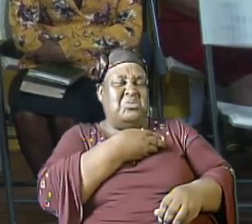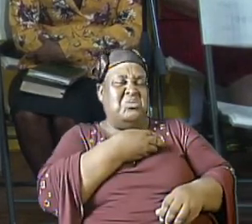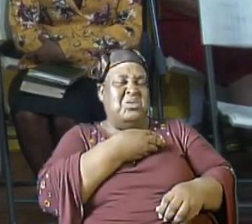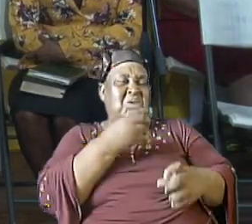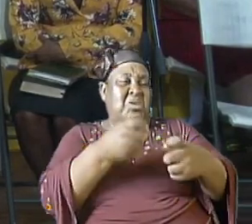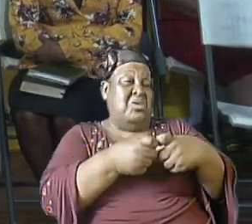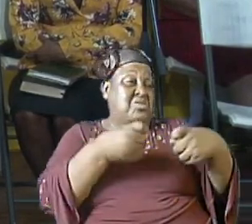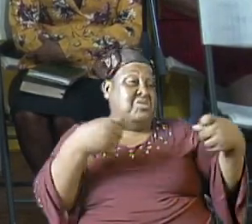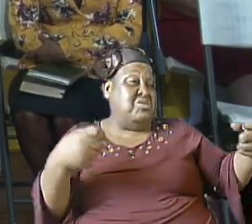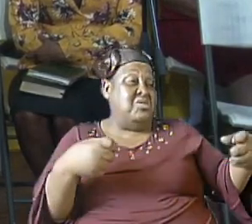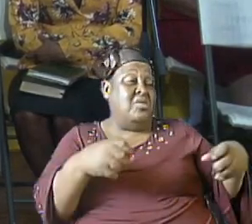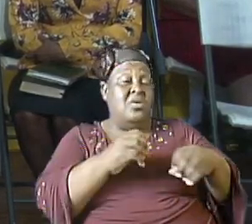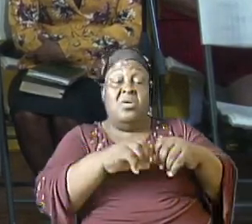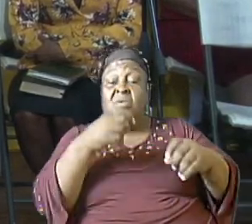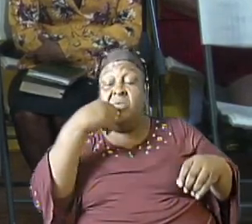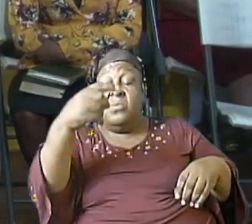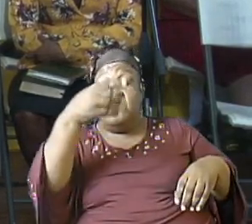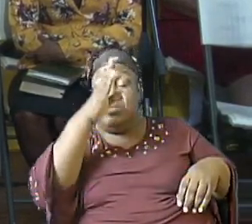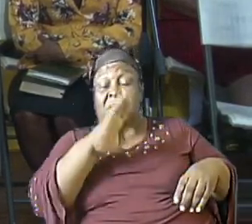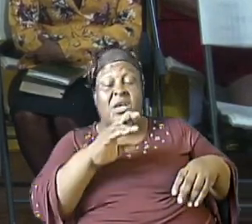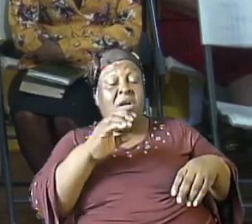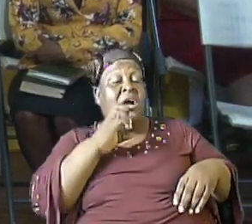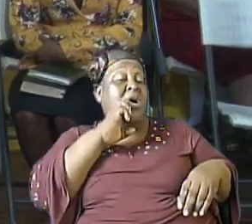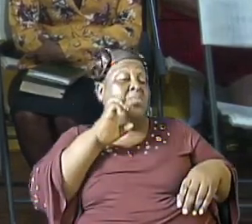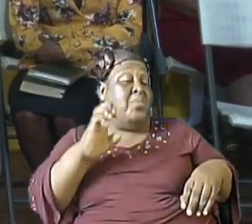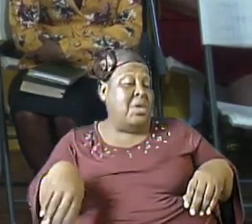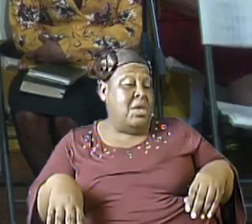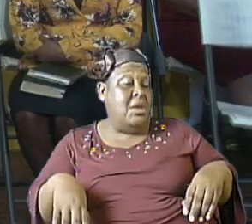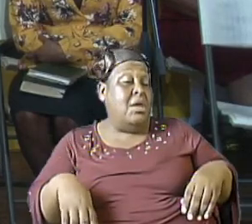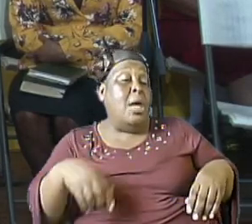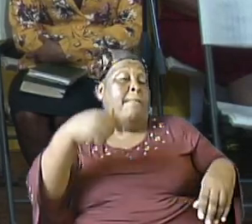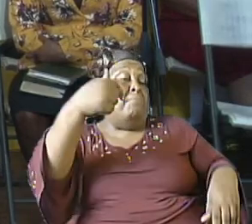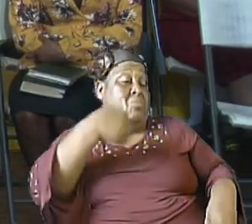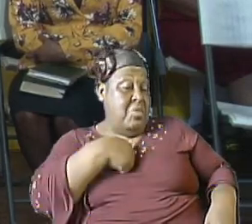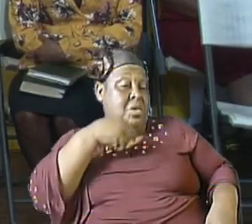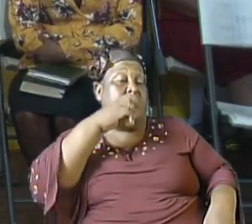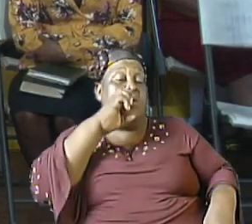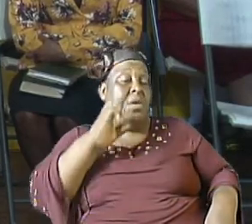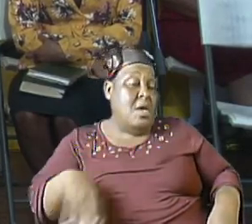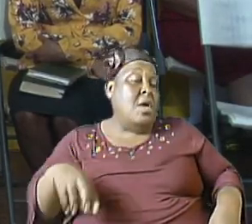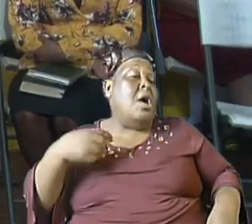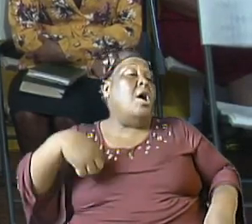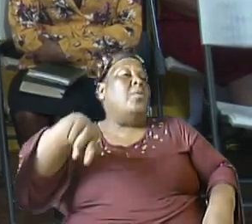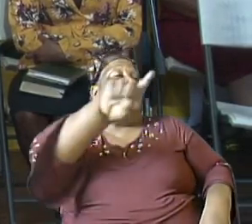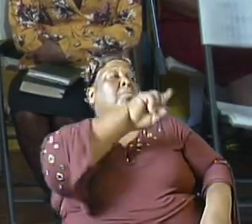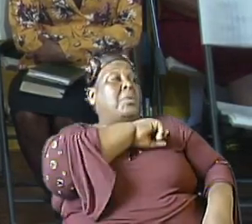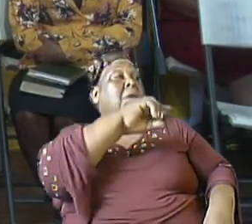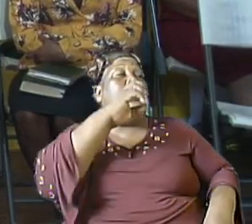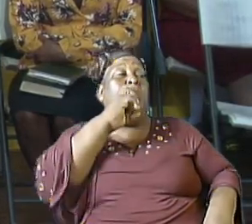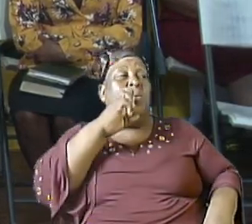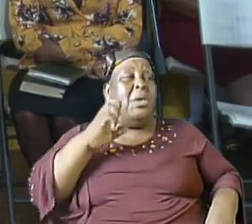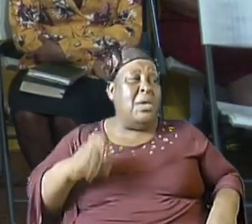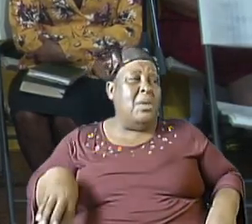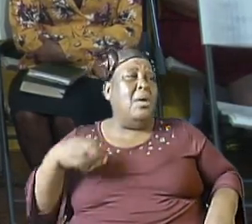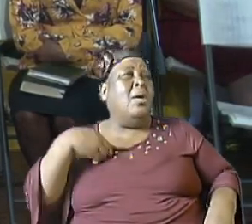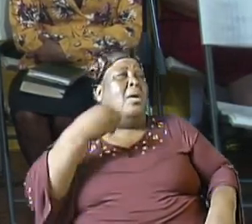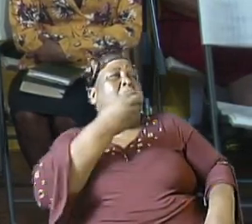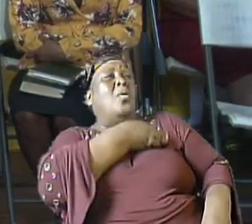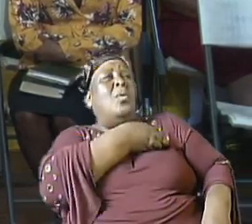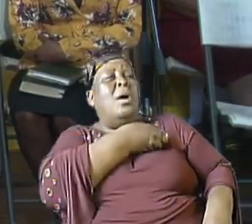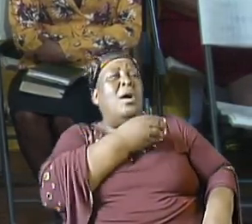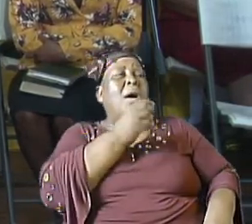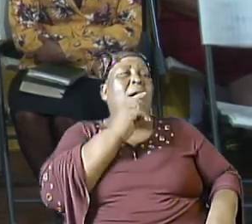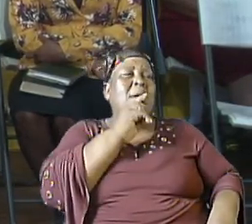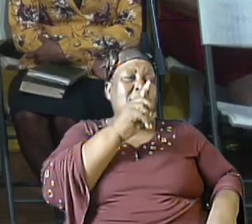Don't say, God wicked, and me wicked, and we wicked. Our